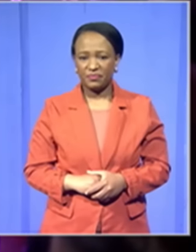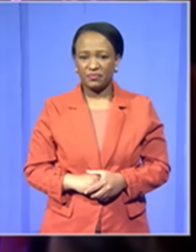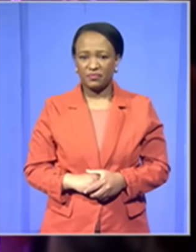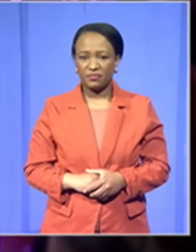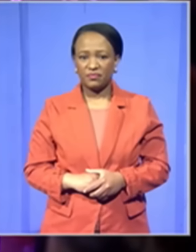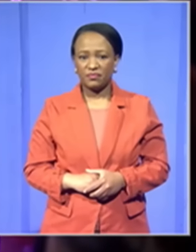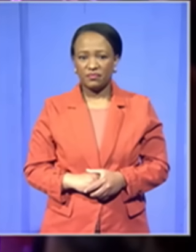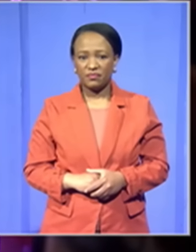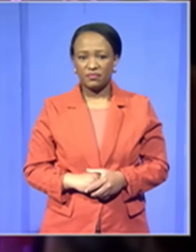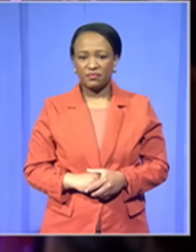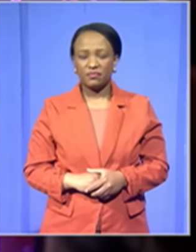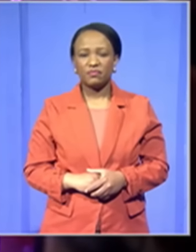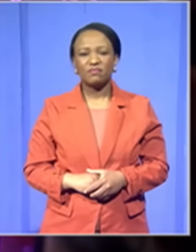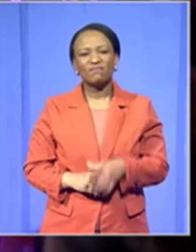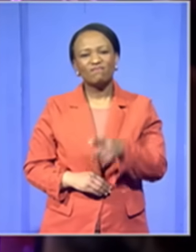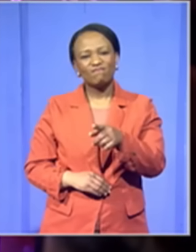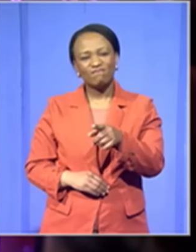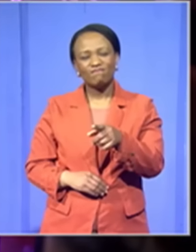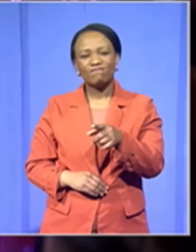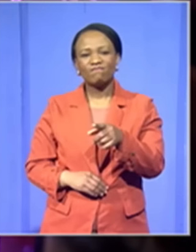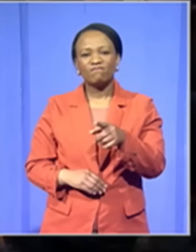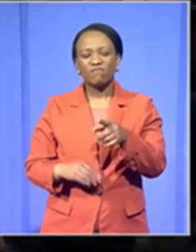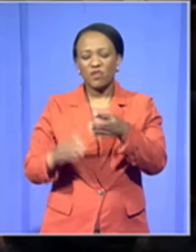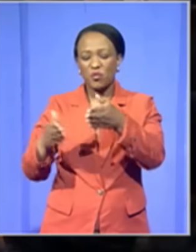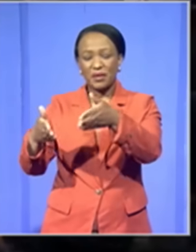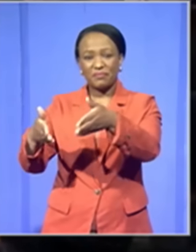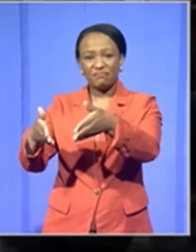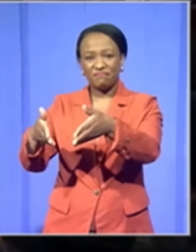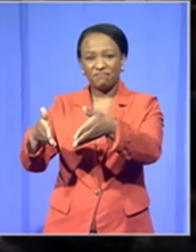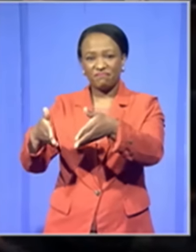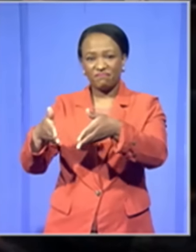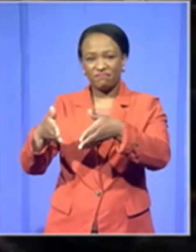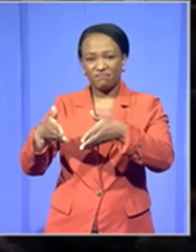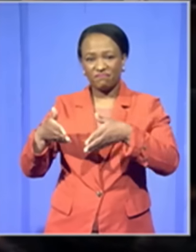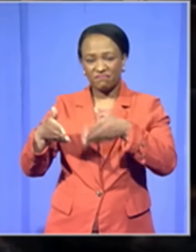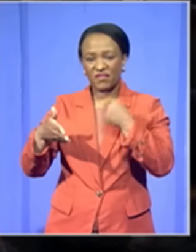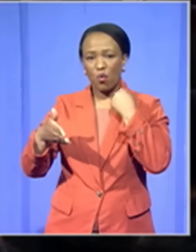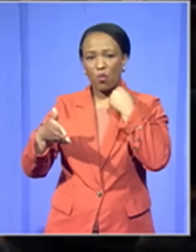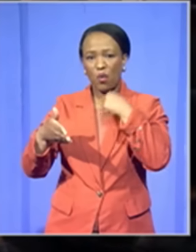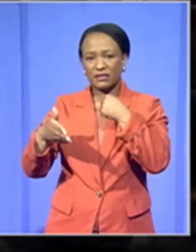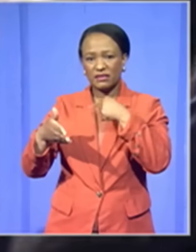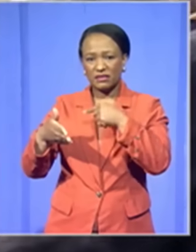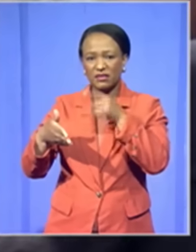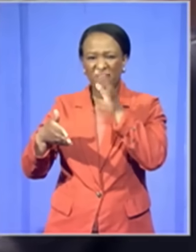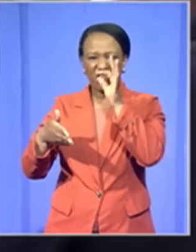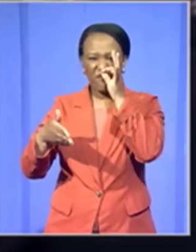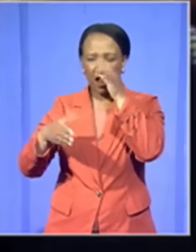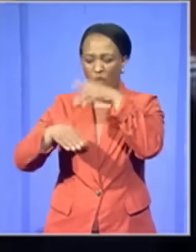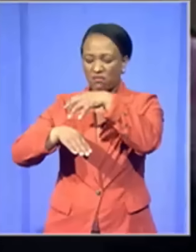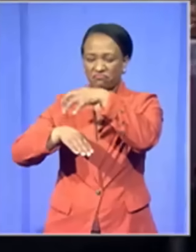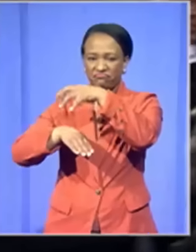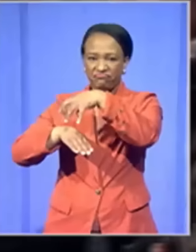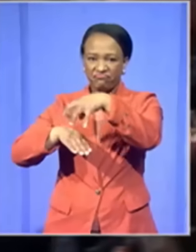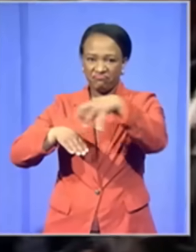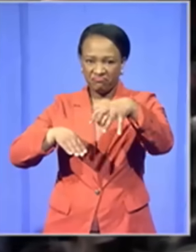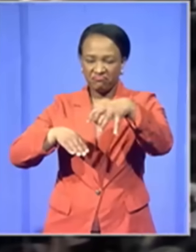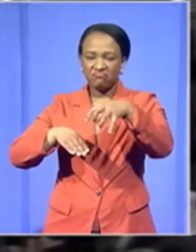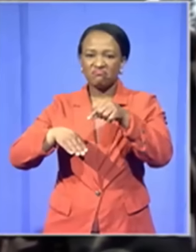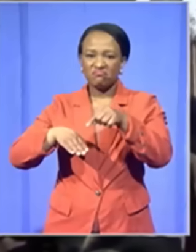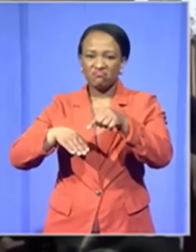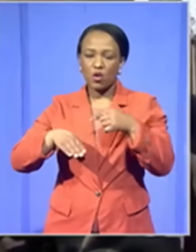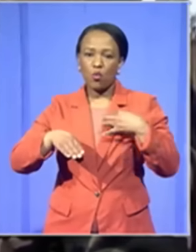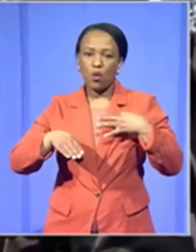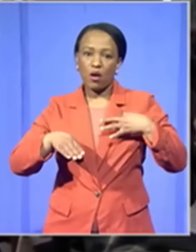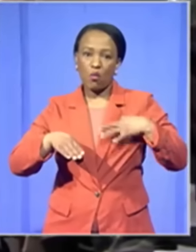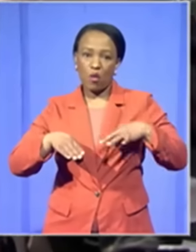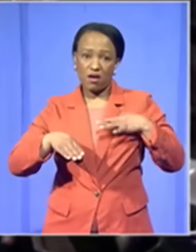Dipalesa ho duma lekase le lenyane le lesweu ha baahi ba Eldorado Park ba phomotsa ngwana wa ngwanana ya dilemo tse